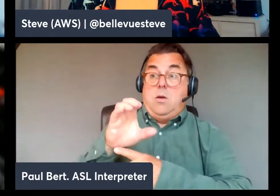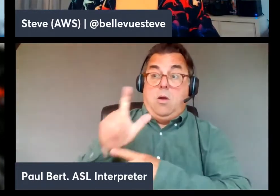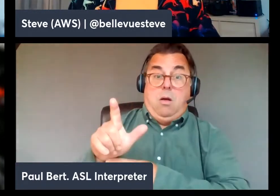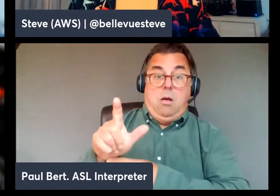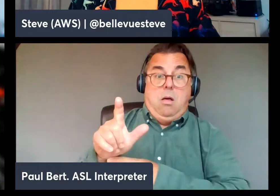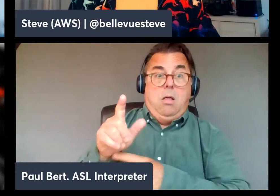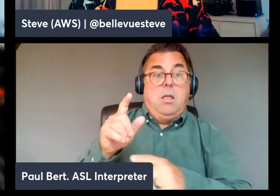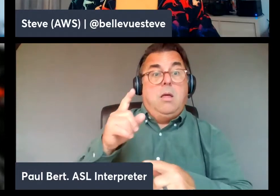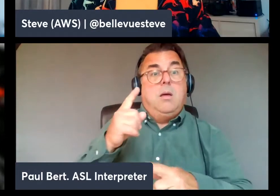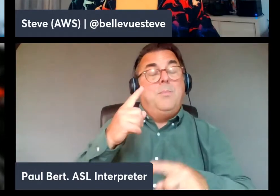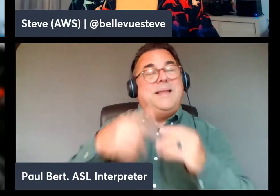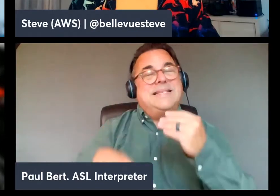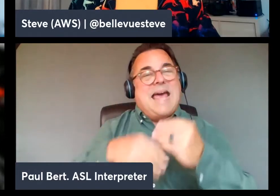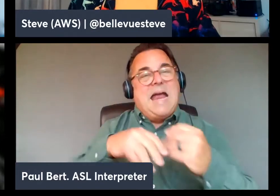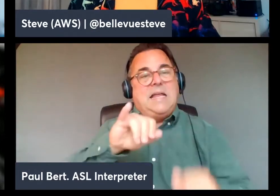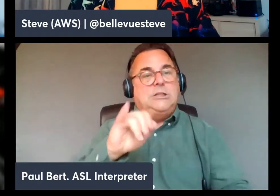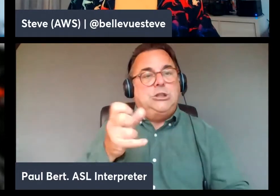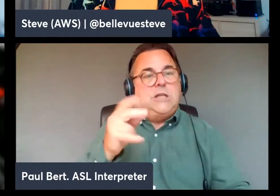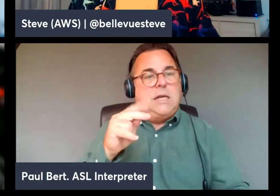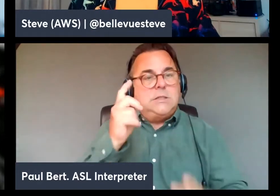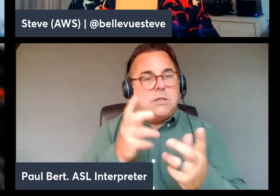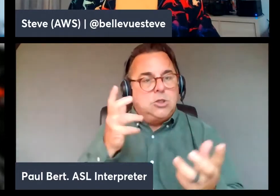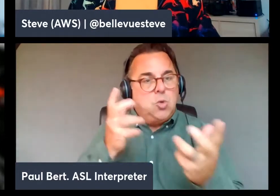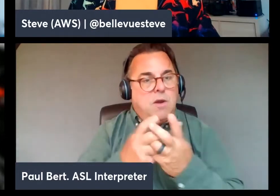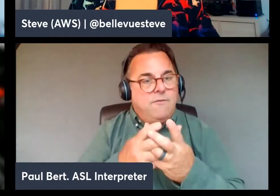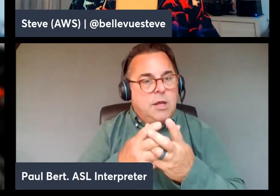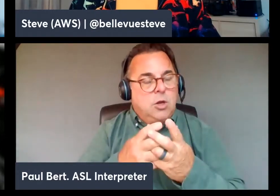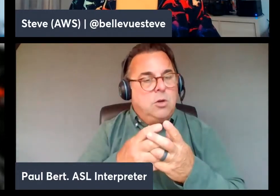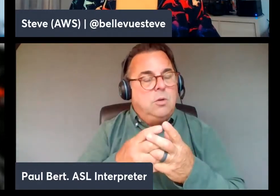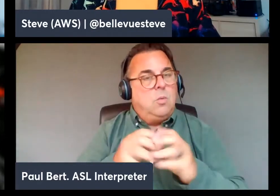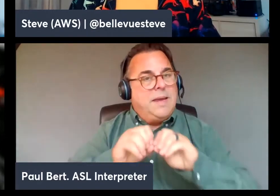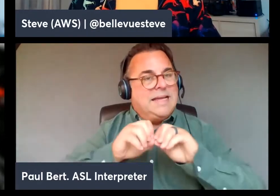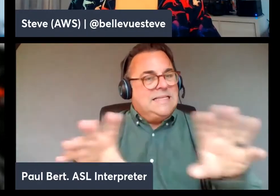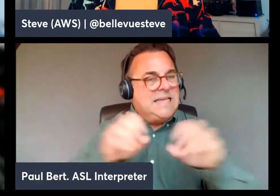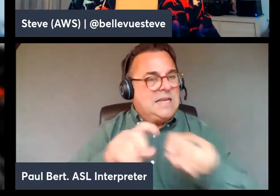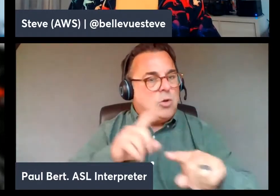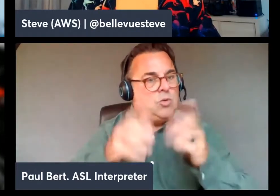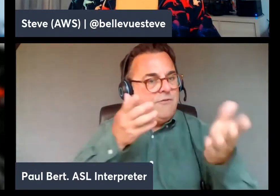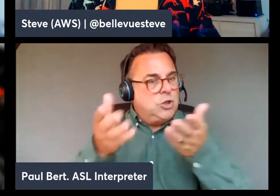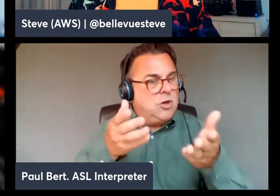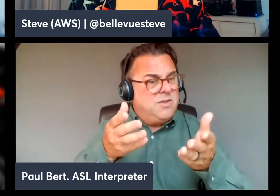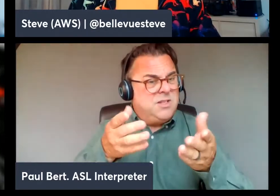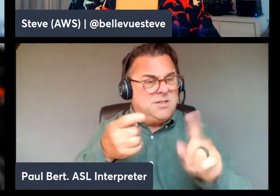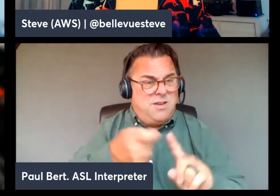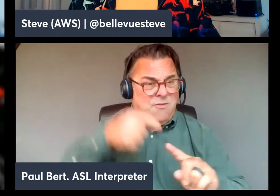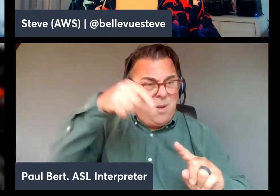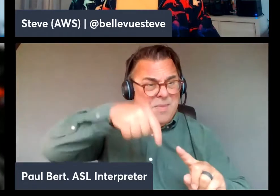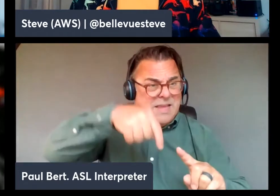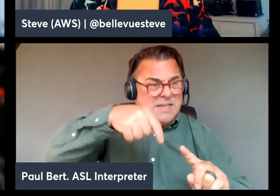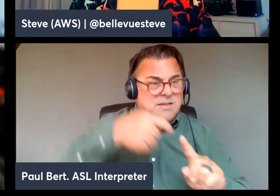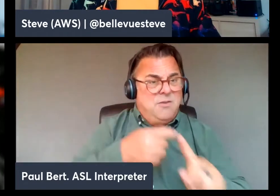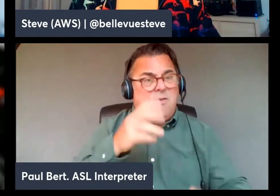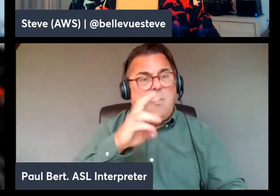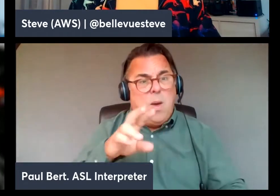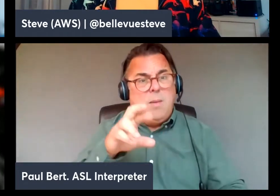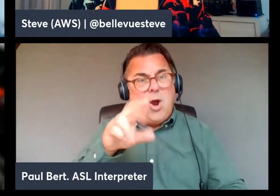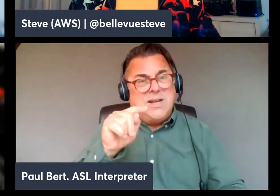bit of JSON to configure your composite view, we can send out to those services right from that WebRTC